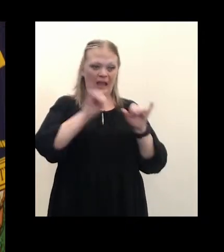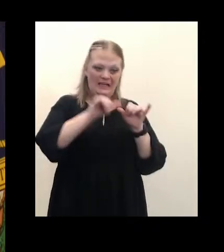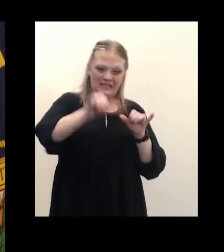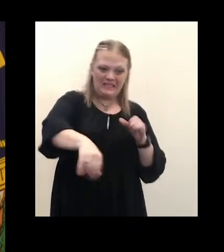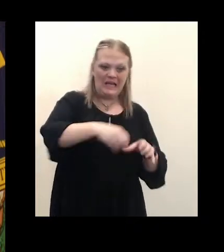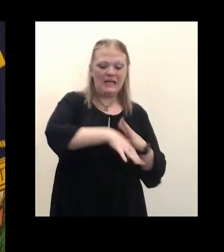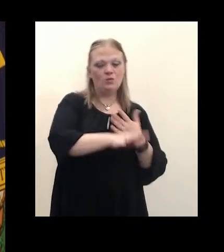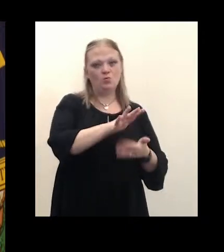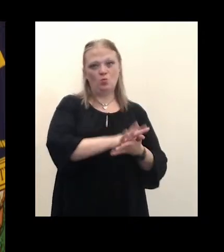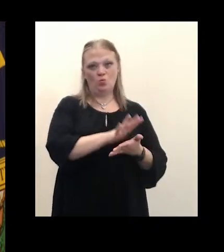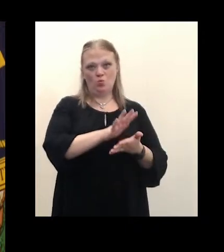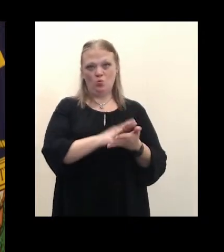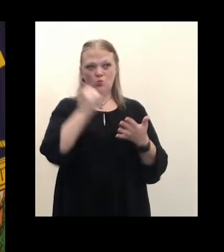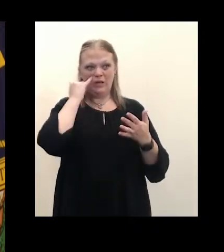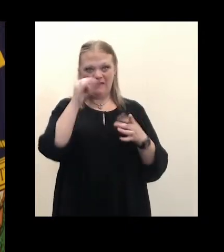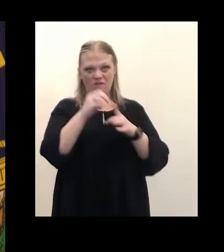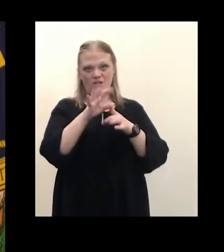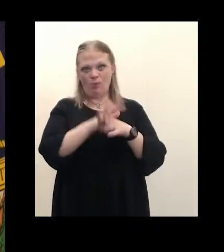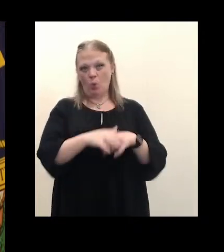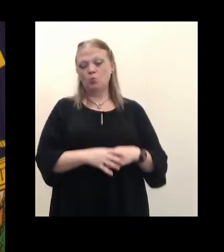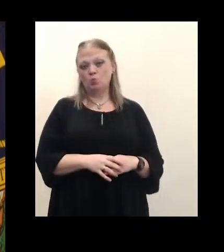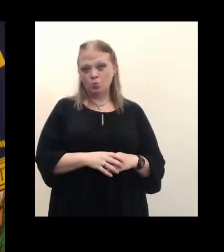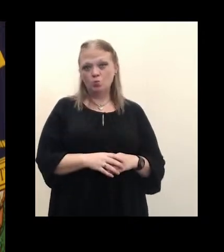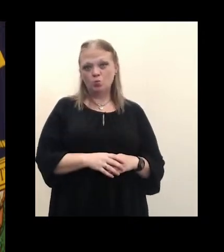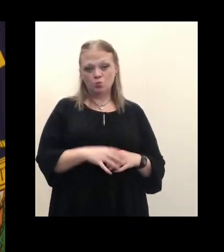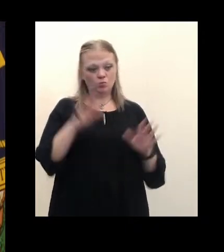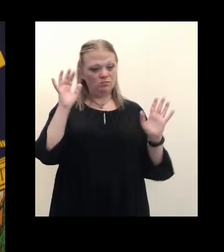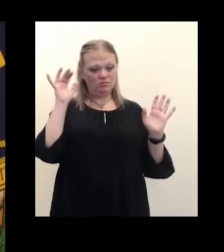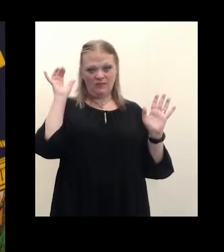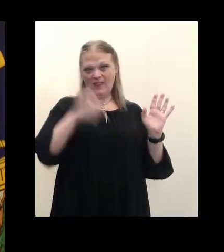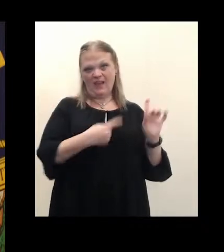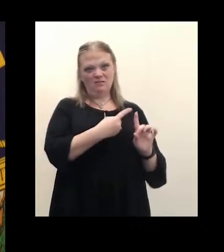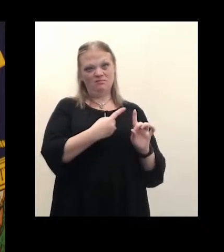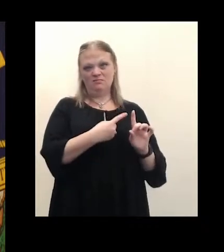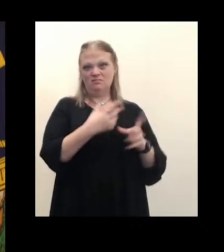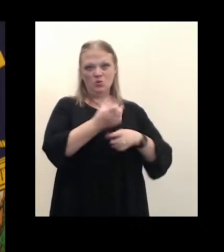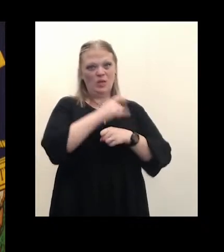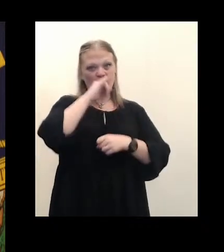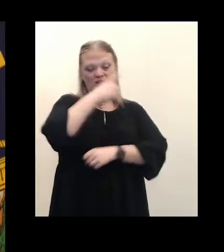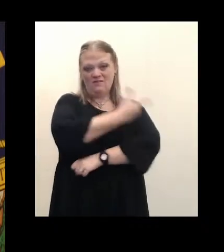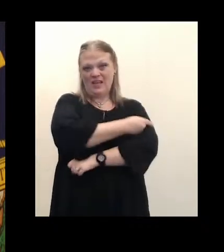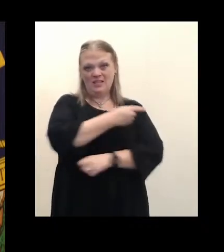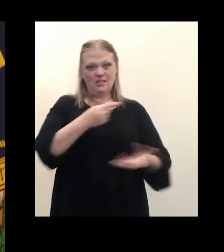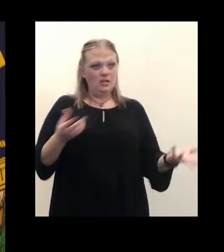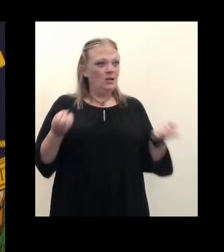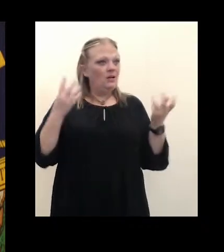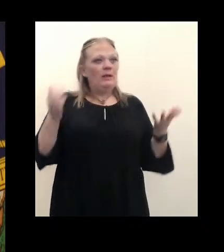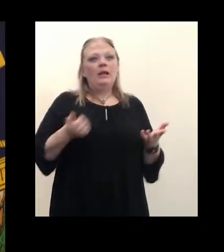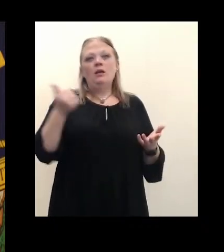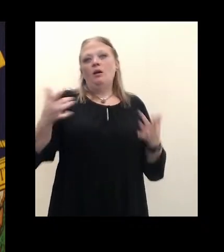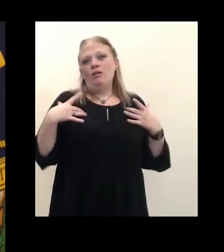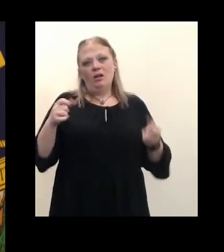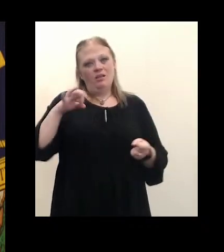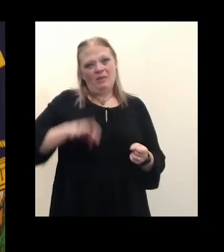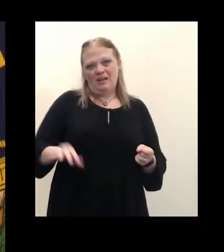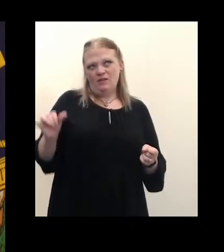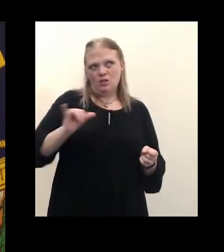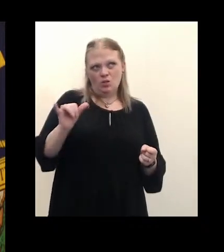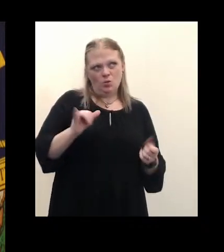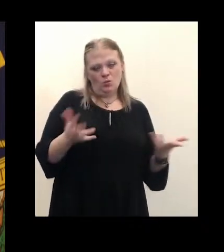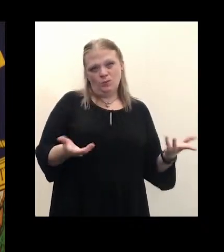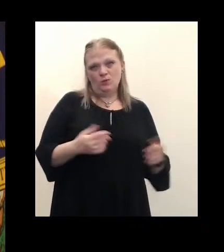school if they are exposed. So that is the ticket, is to get kids vaccinated. And there are many other health benefits too of getting kids